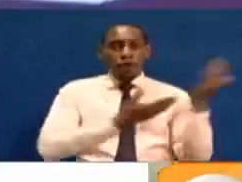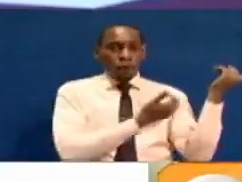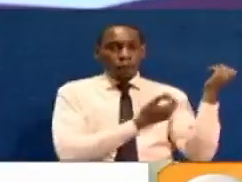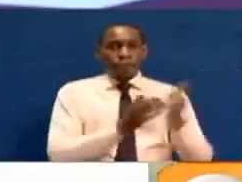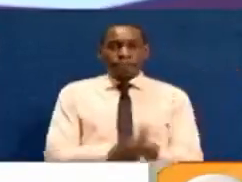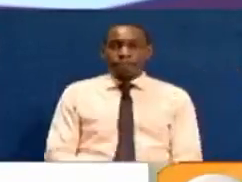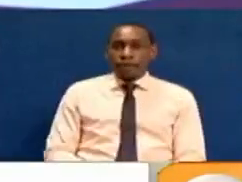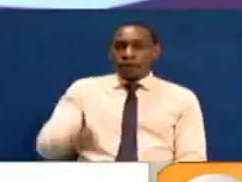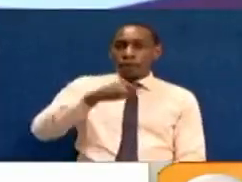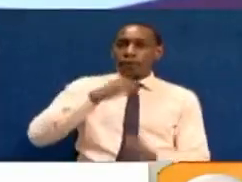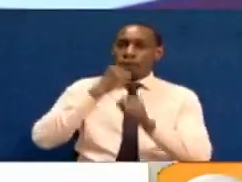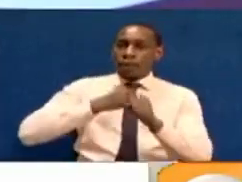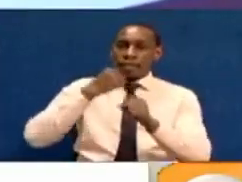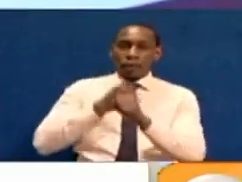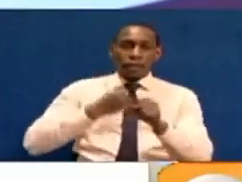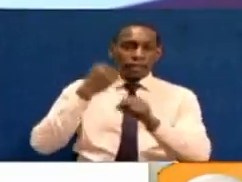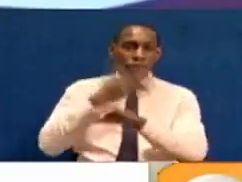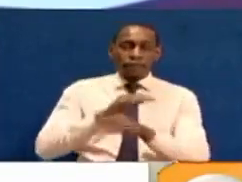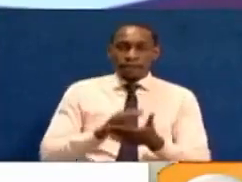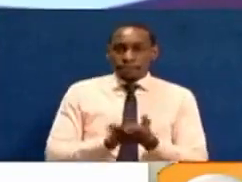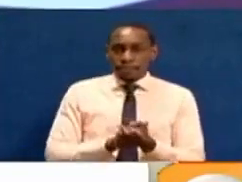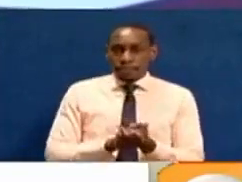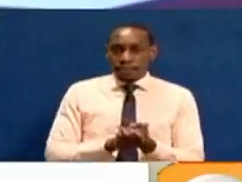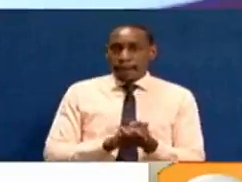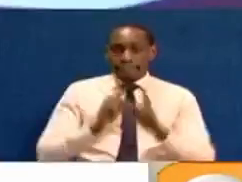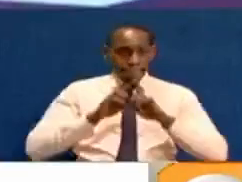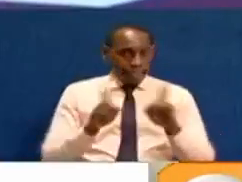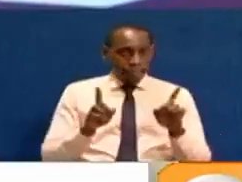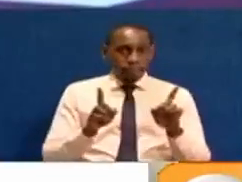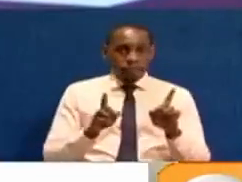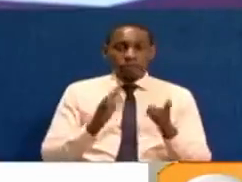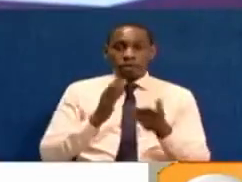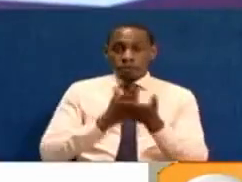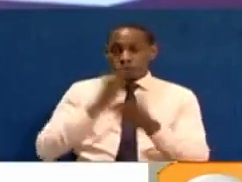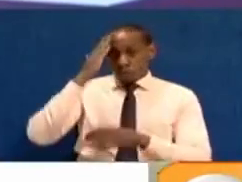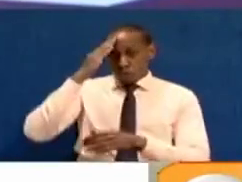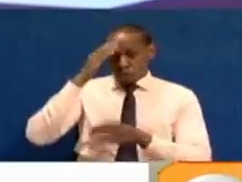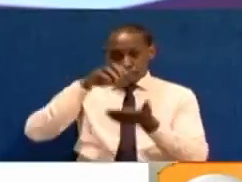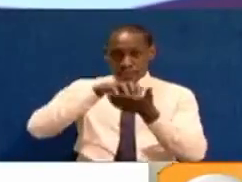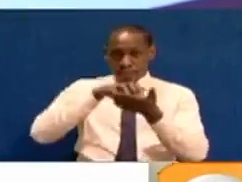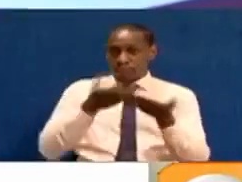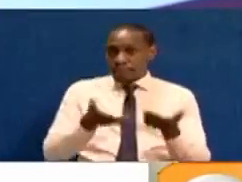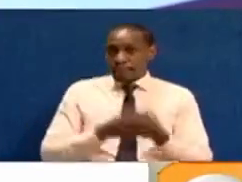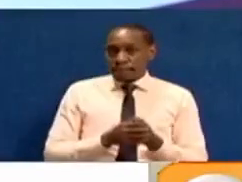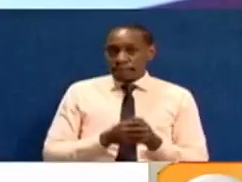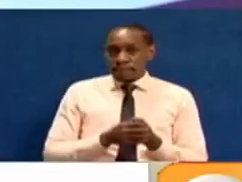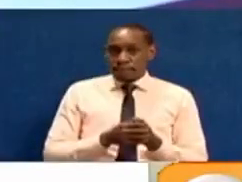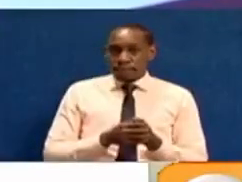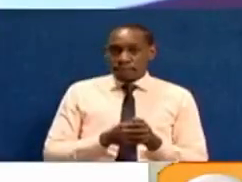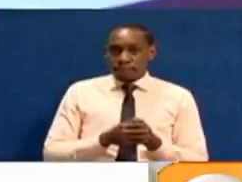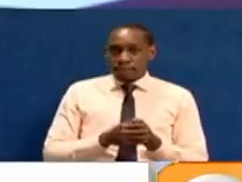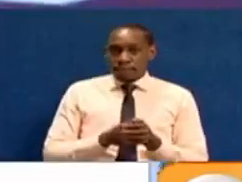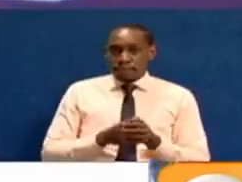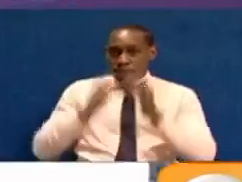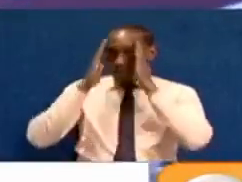hope. We are working very hard to promote as much as we can, but we are cognizant that current situation is we focus